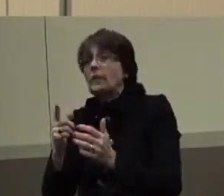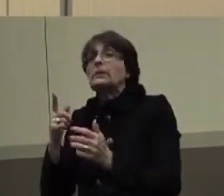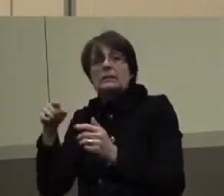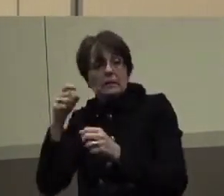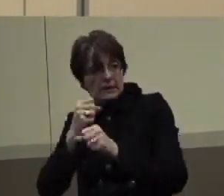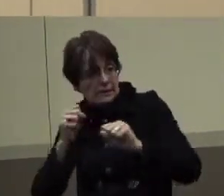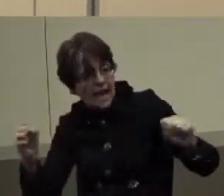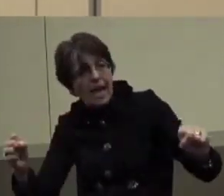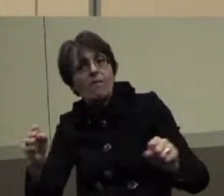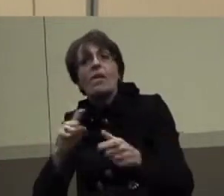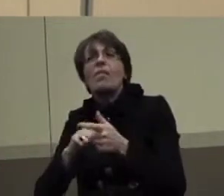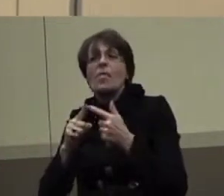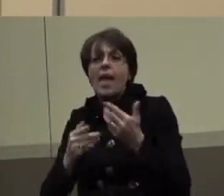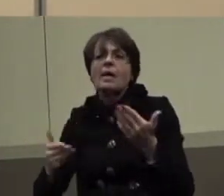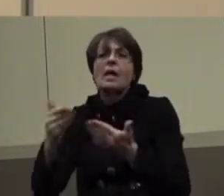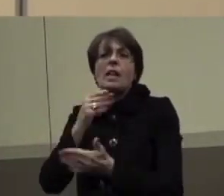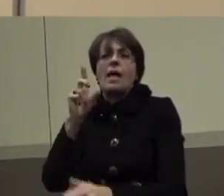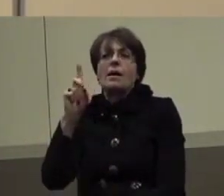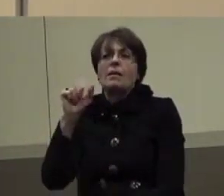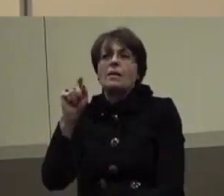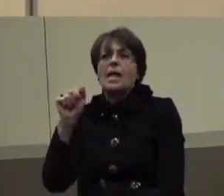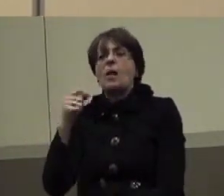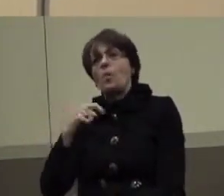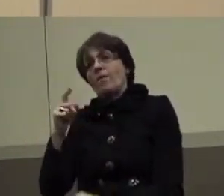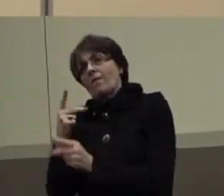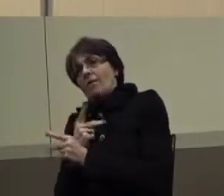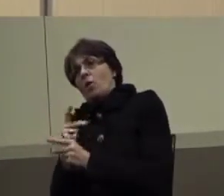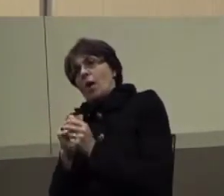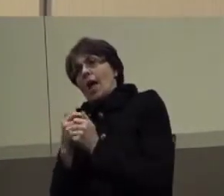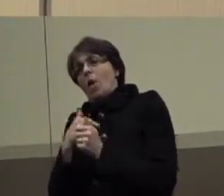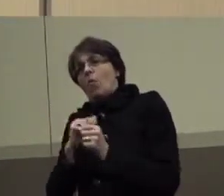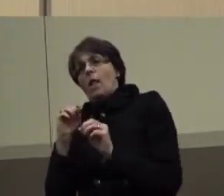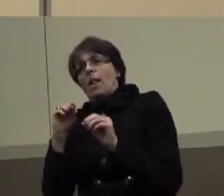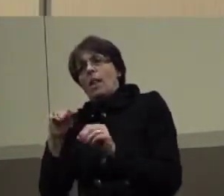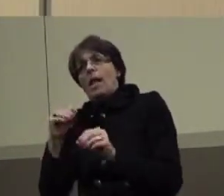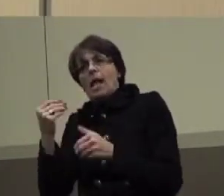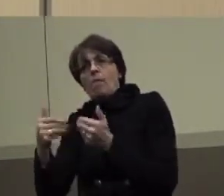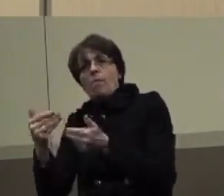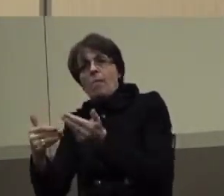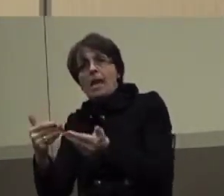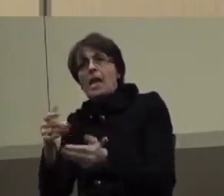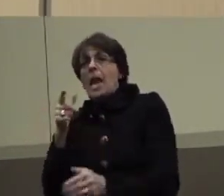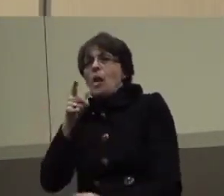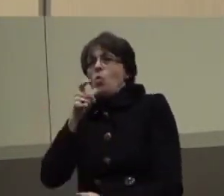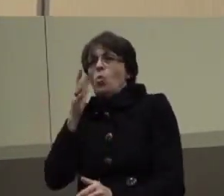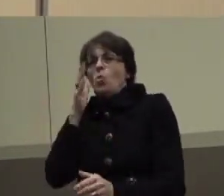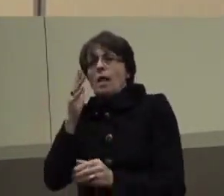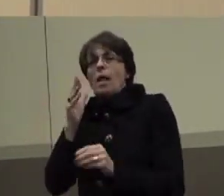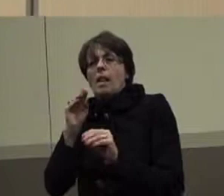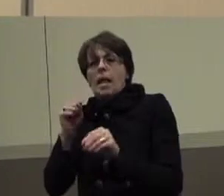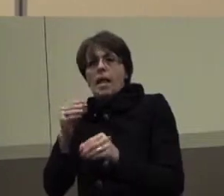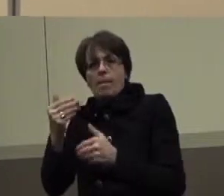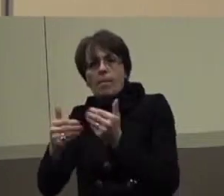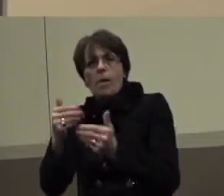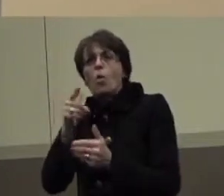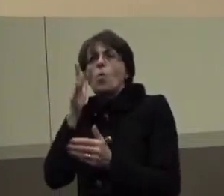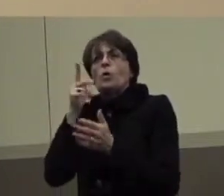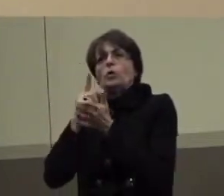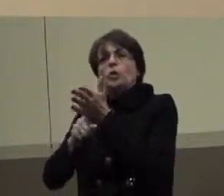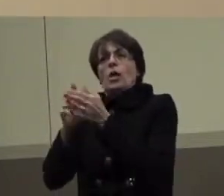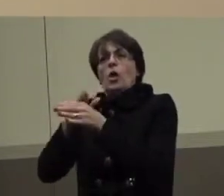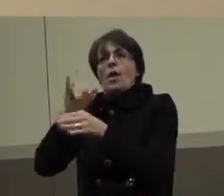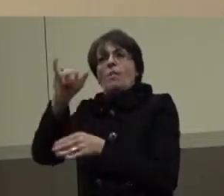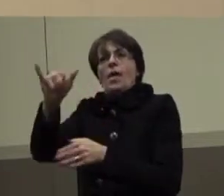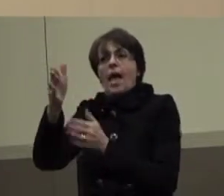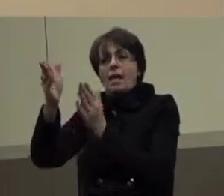then we can collect that data. We have to figure out how we're going to implement it, who's going to implement it, who's going to check up on that person.